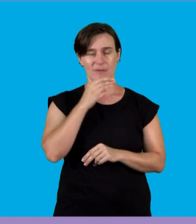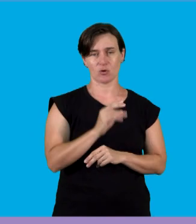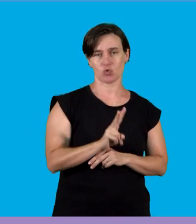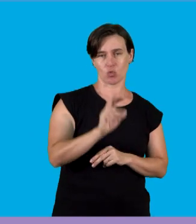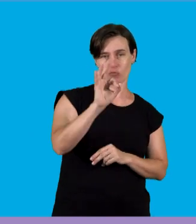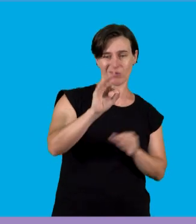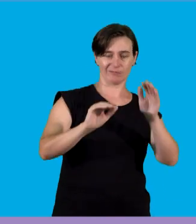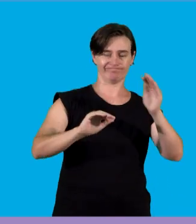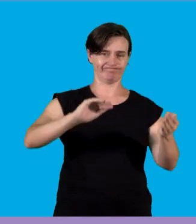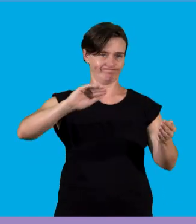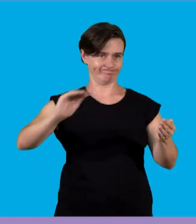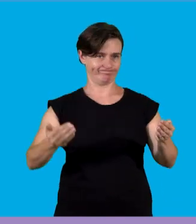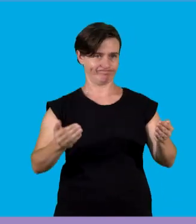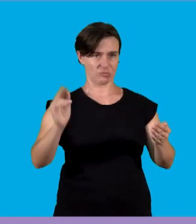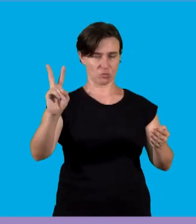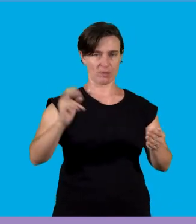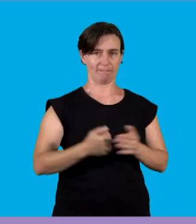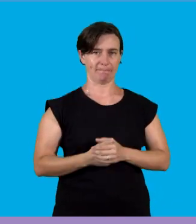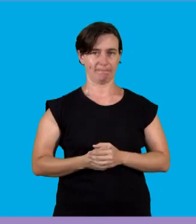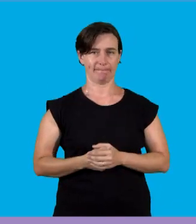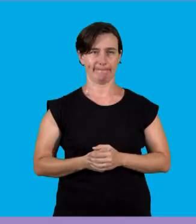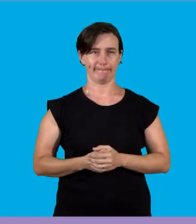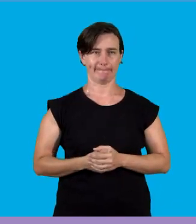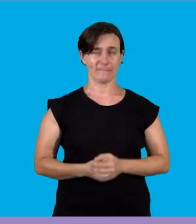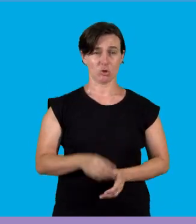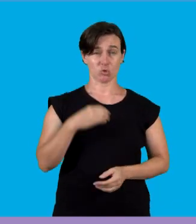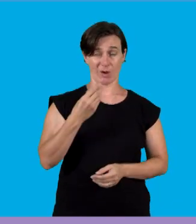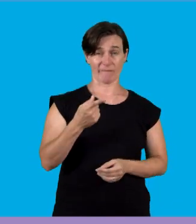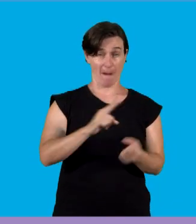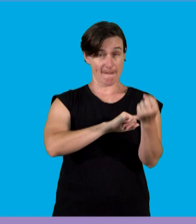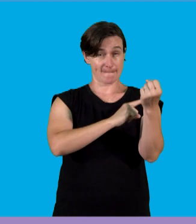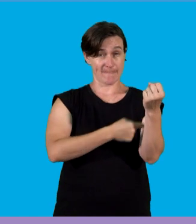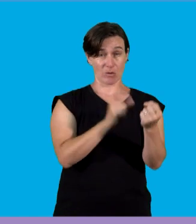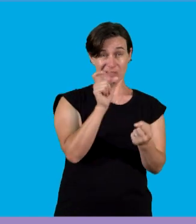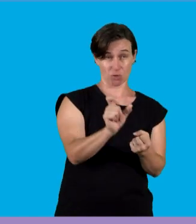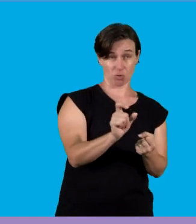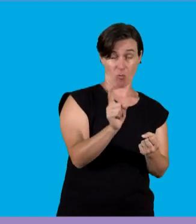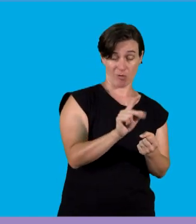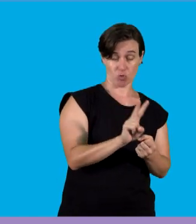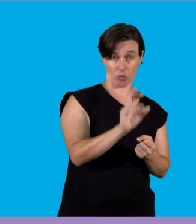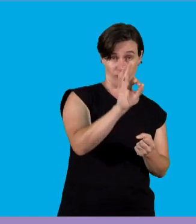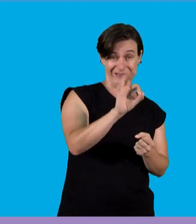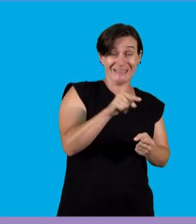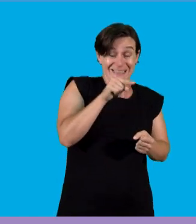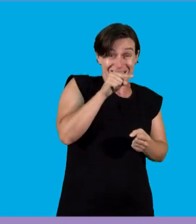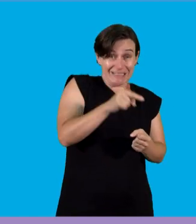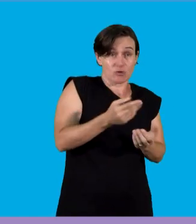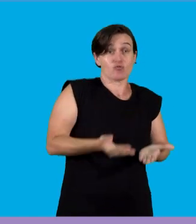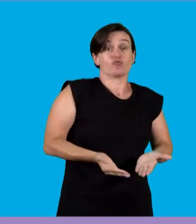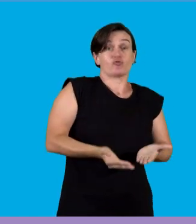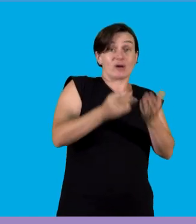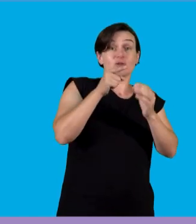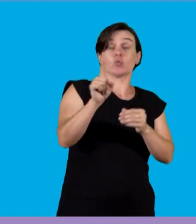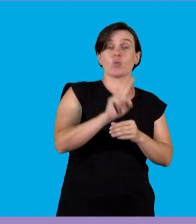2 exponent 3. Now we have a power and that power is raised to an exponent